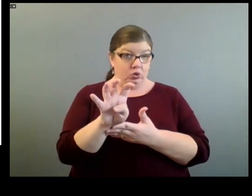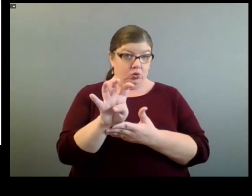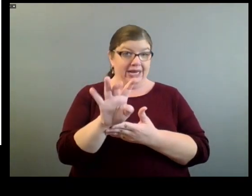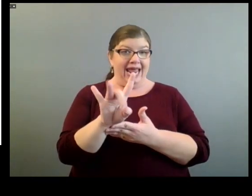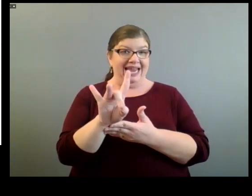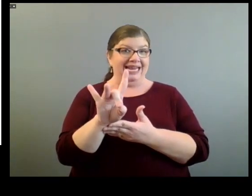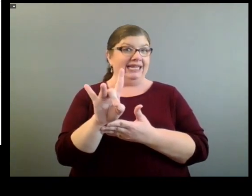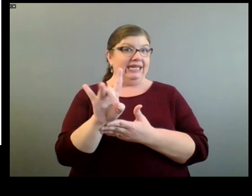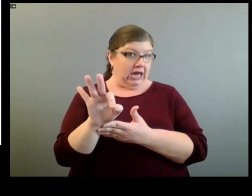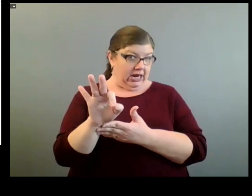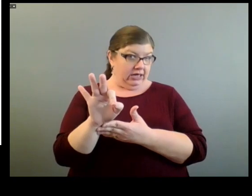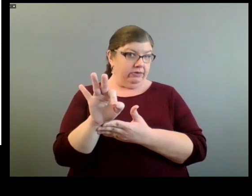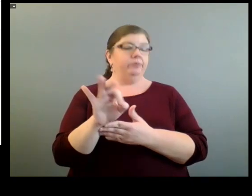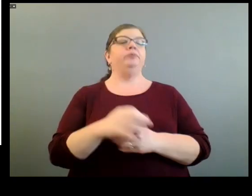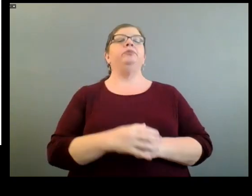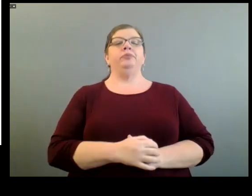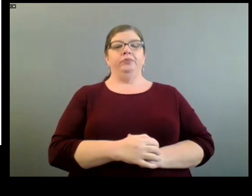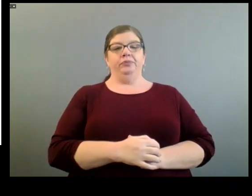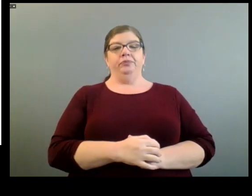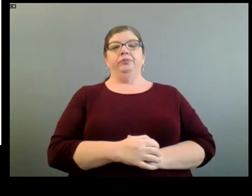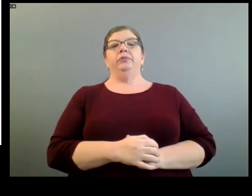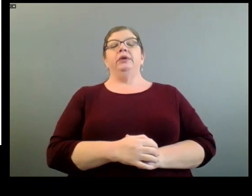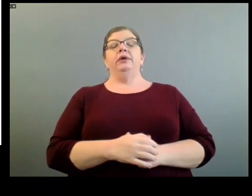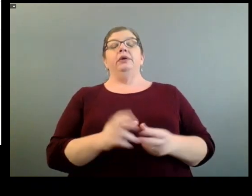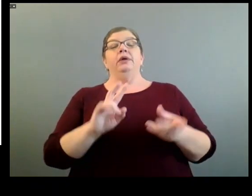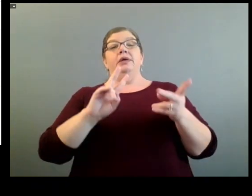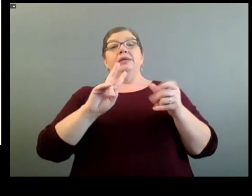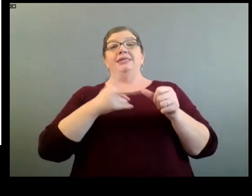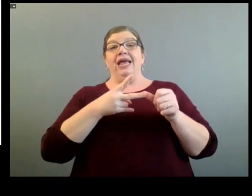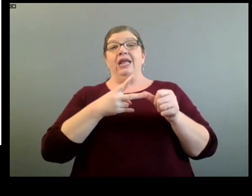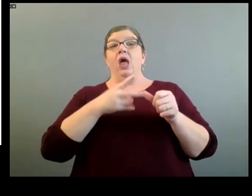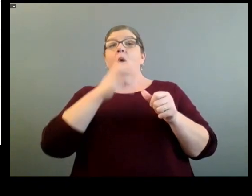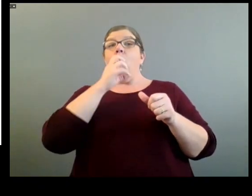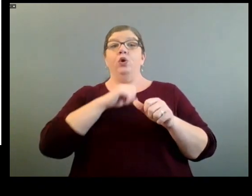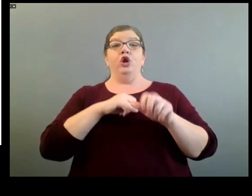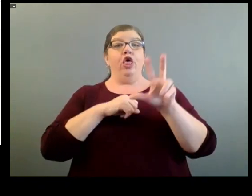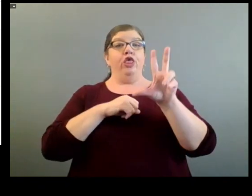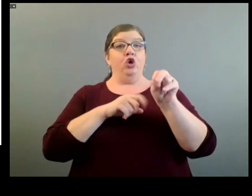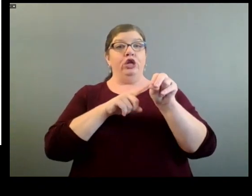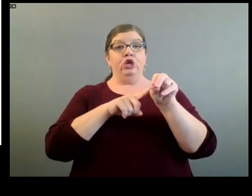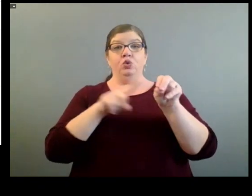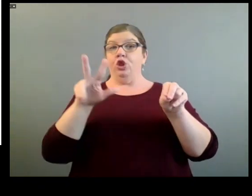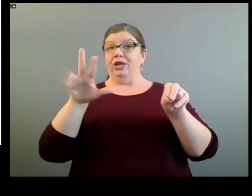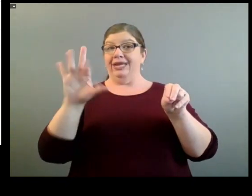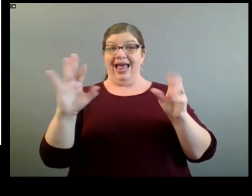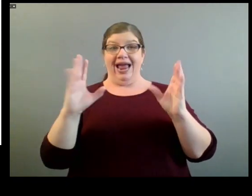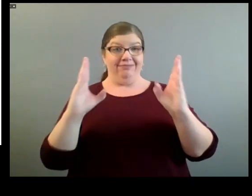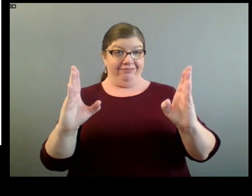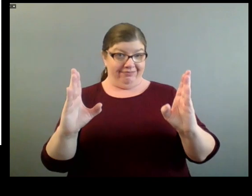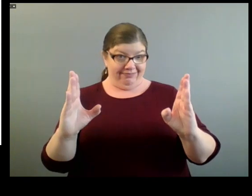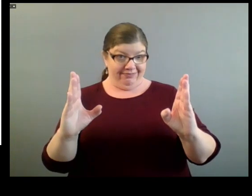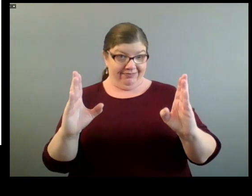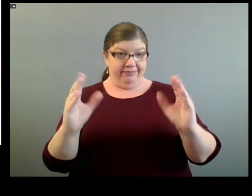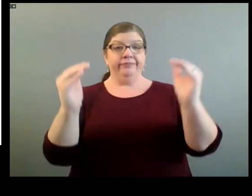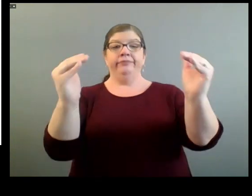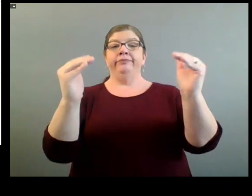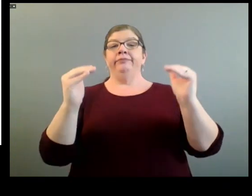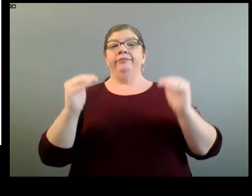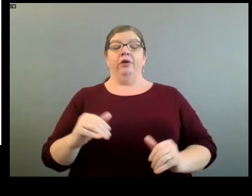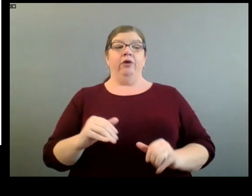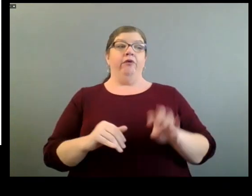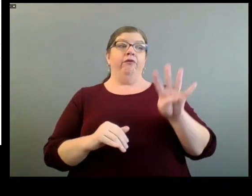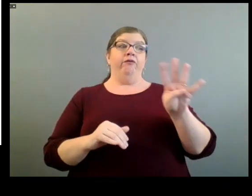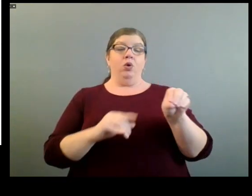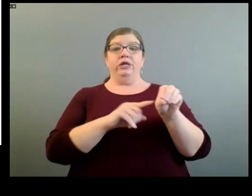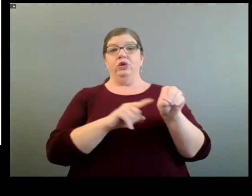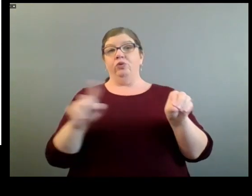4,489, followed by the 30 to 39 years old, and then the 40 to 49-year